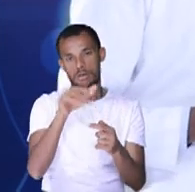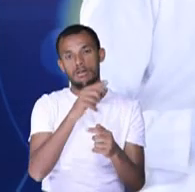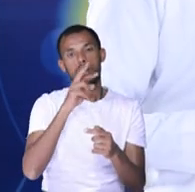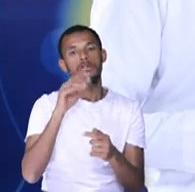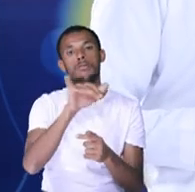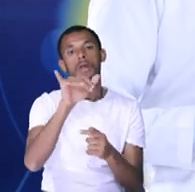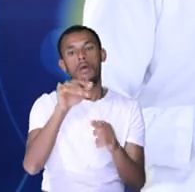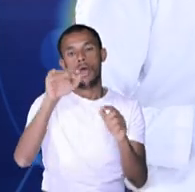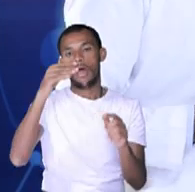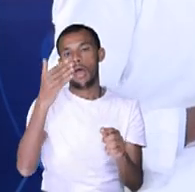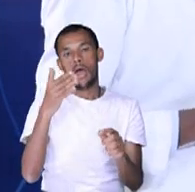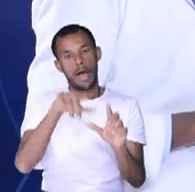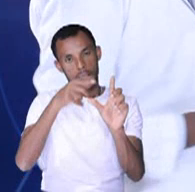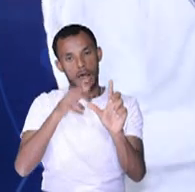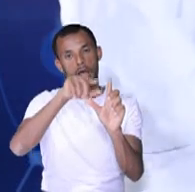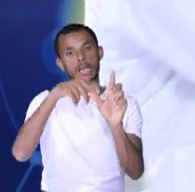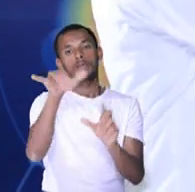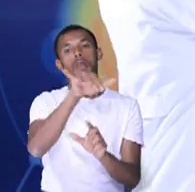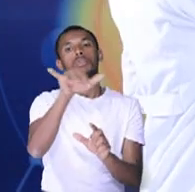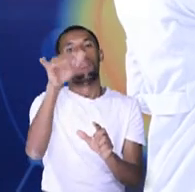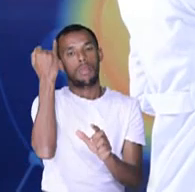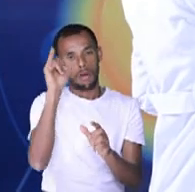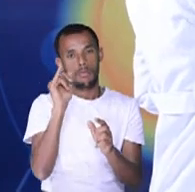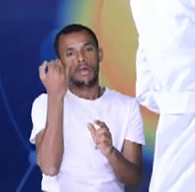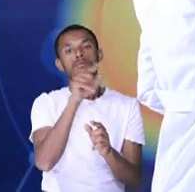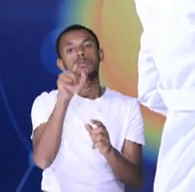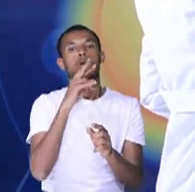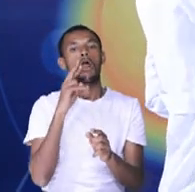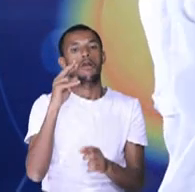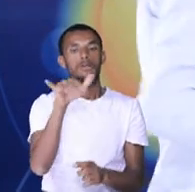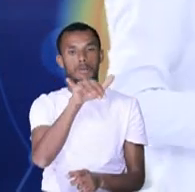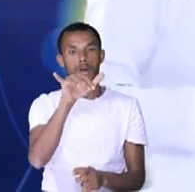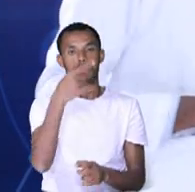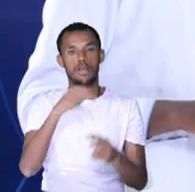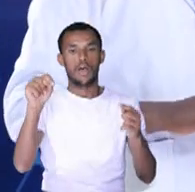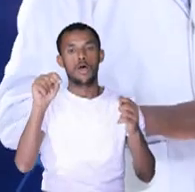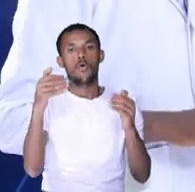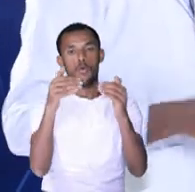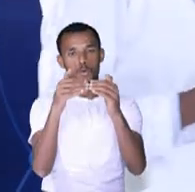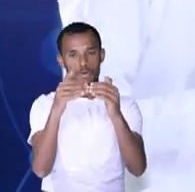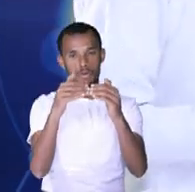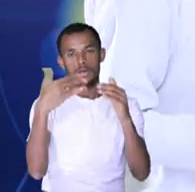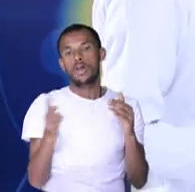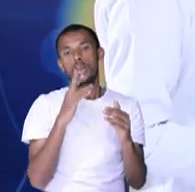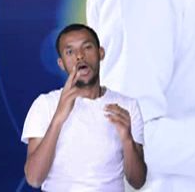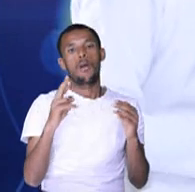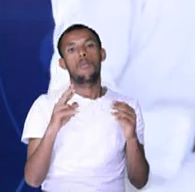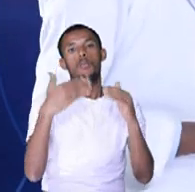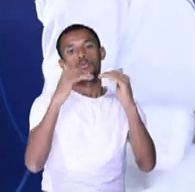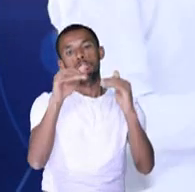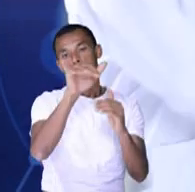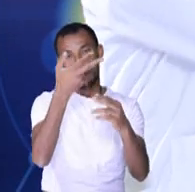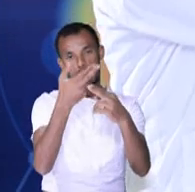similar by angle-angle similarity theorem. So if they are similar, the corresponding sides are proportional, or they have the same